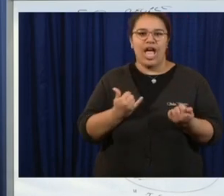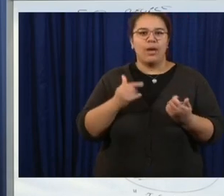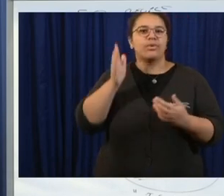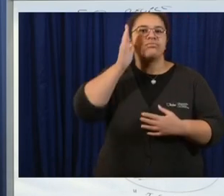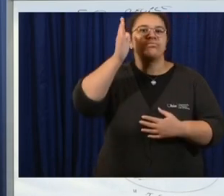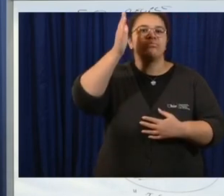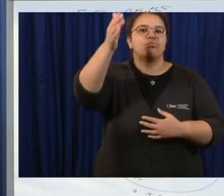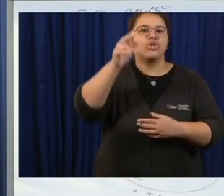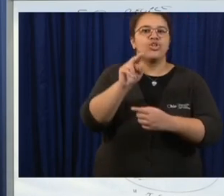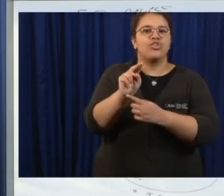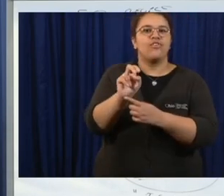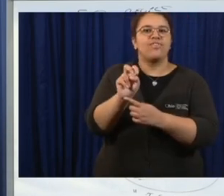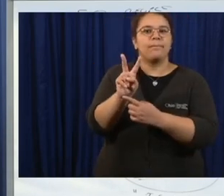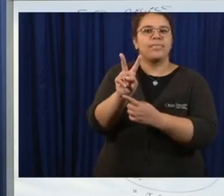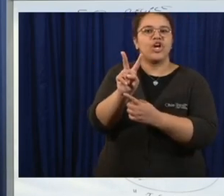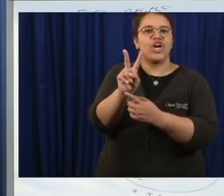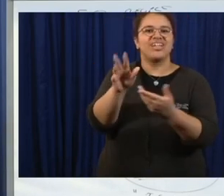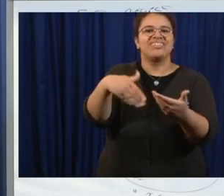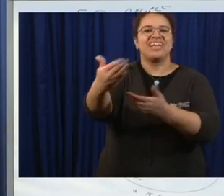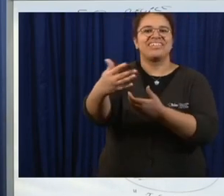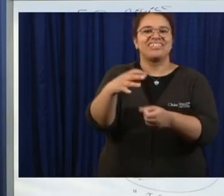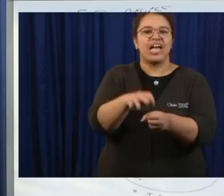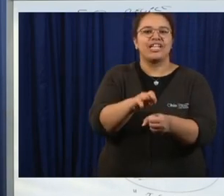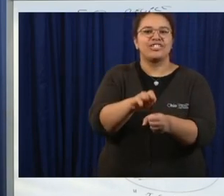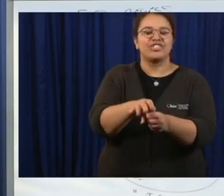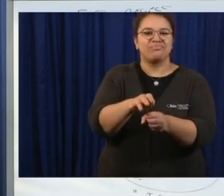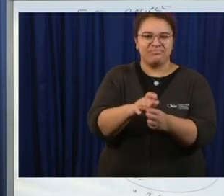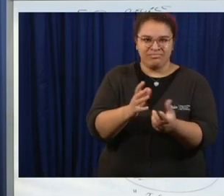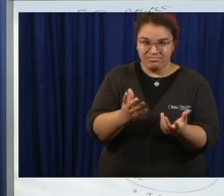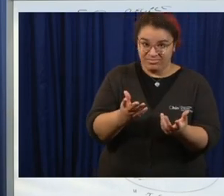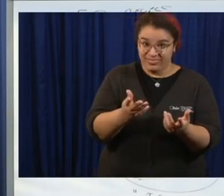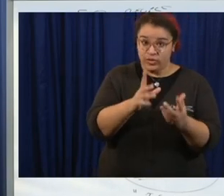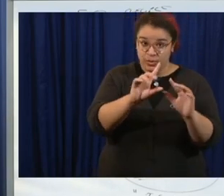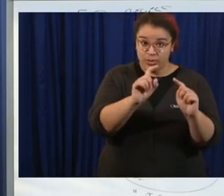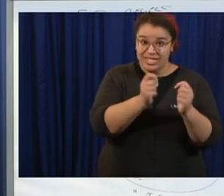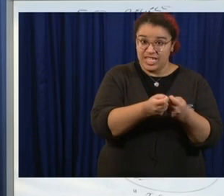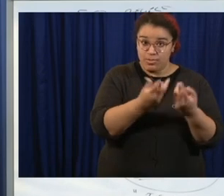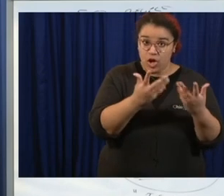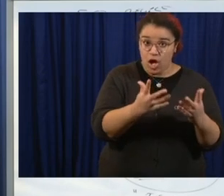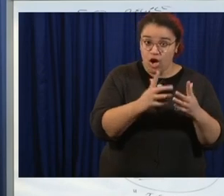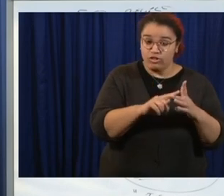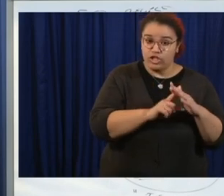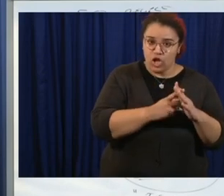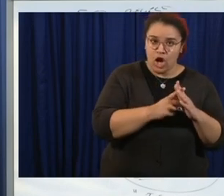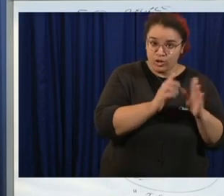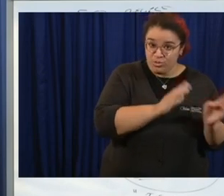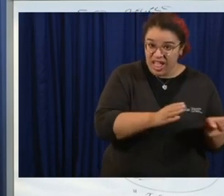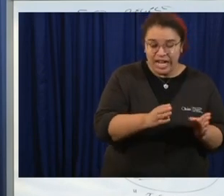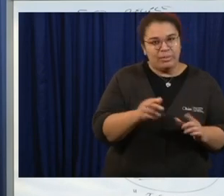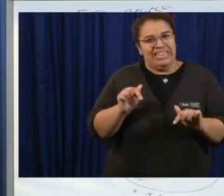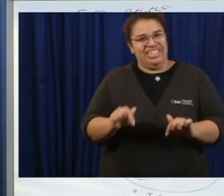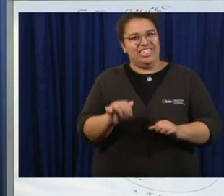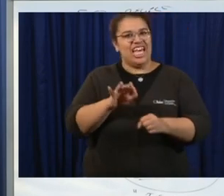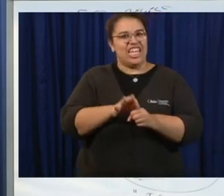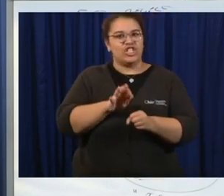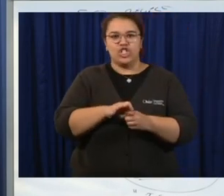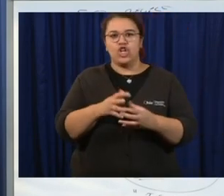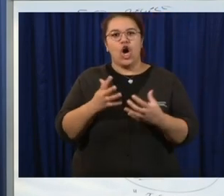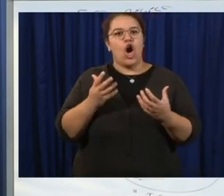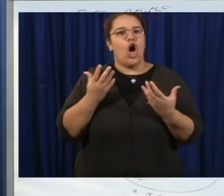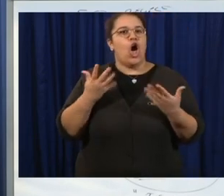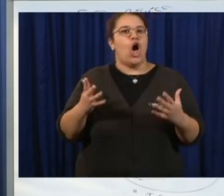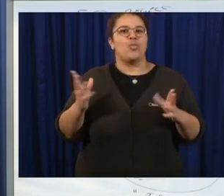or yourself are having a plan A, plan B? I mean, these elections, they were going to be controversial. as it is without the